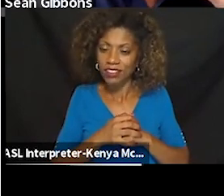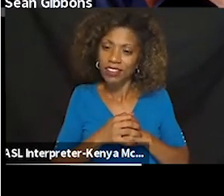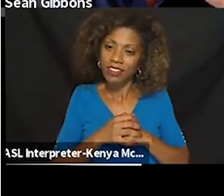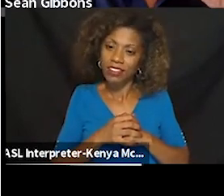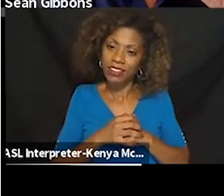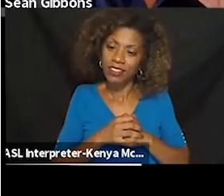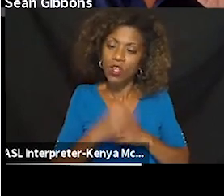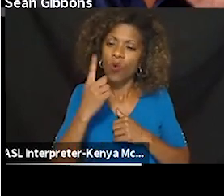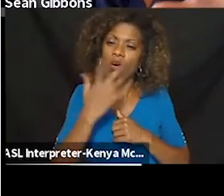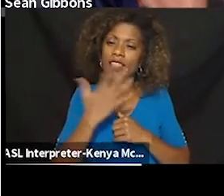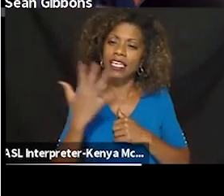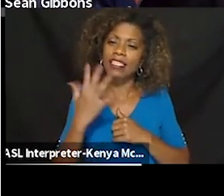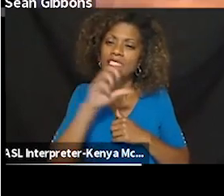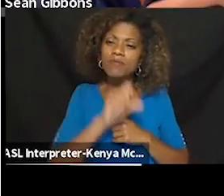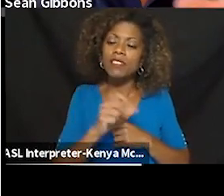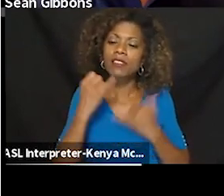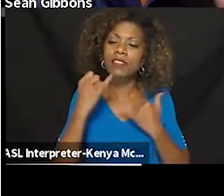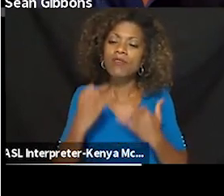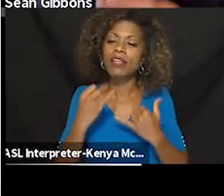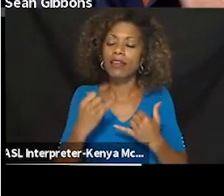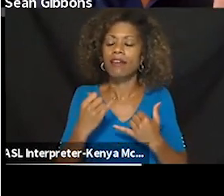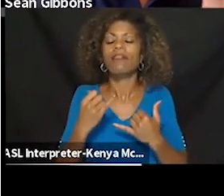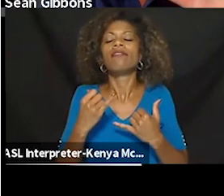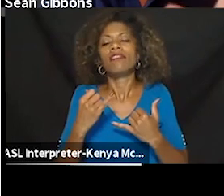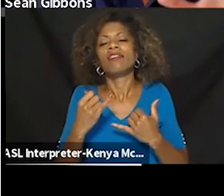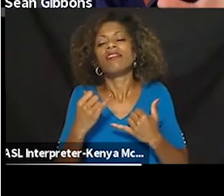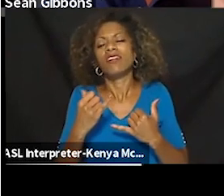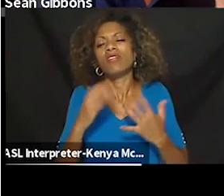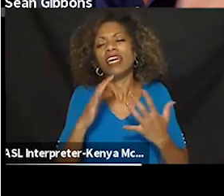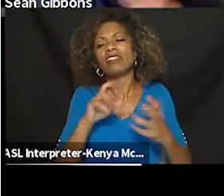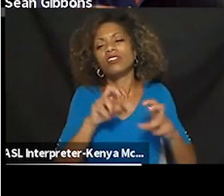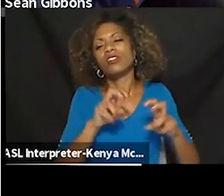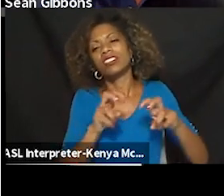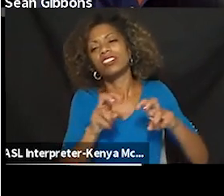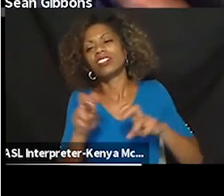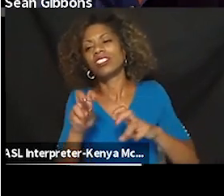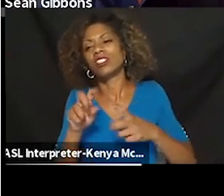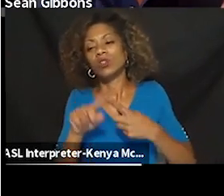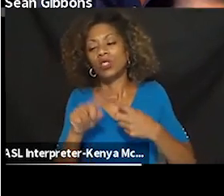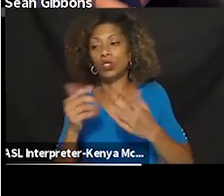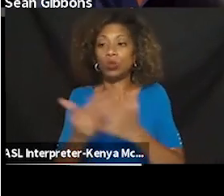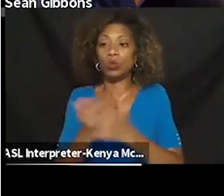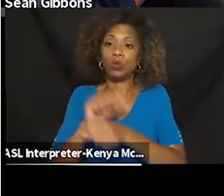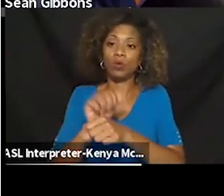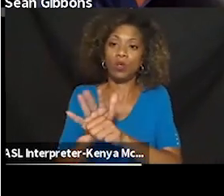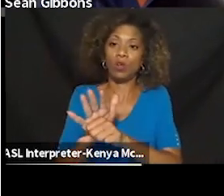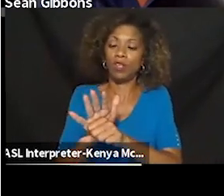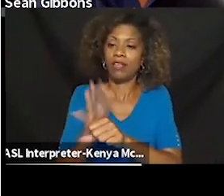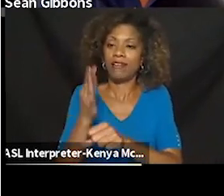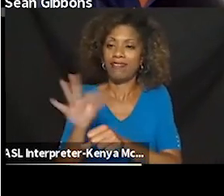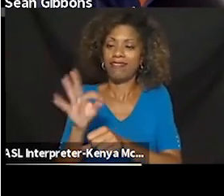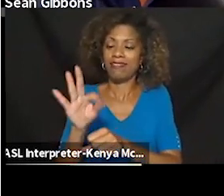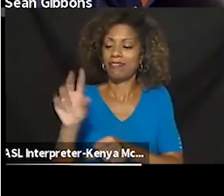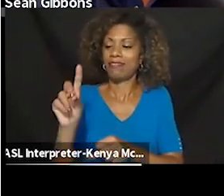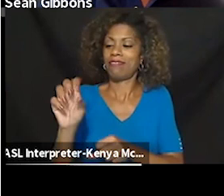thing that's missing right now as we move into this new time of Delta? And obviously we've seen some really serious outbreaks up in Provincetown. I know some other places in